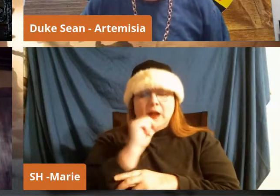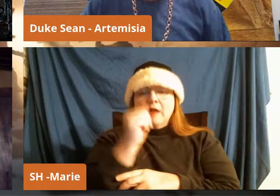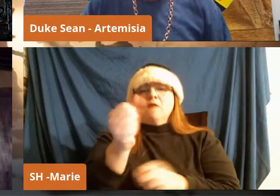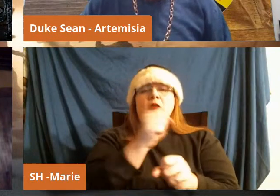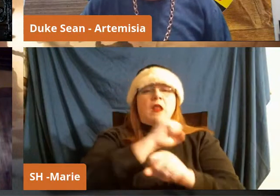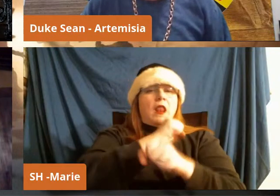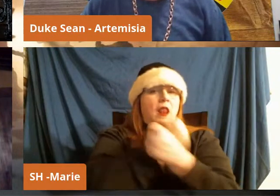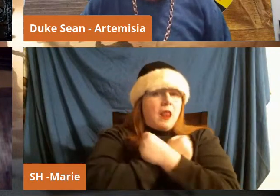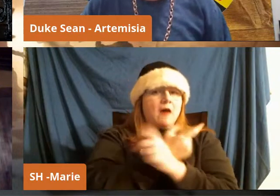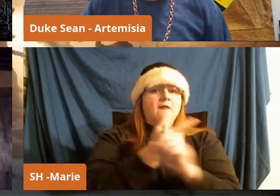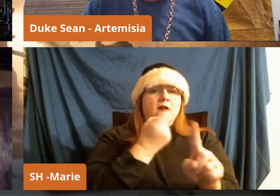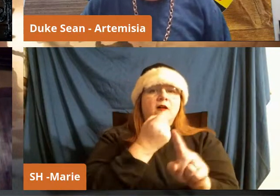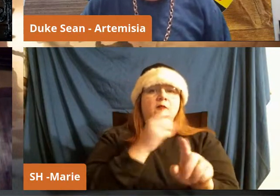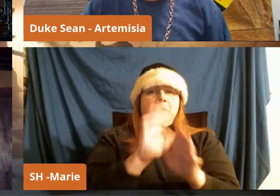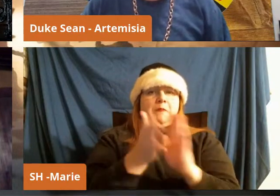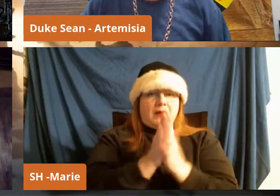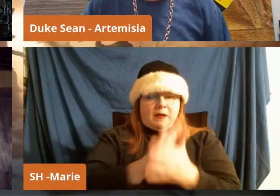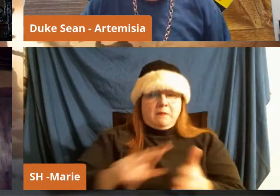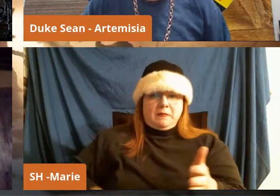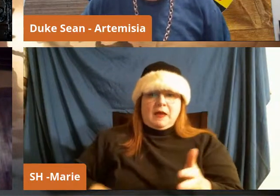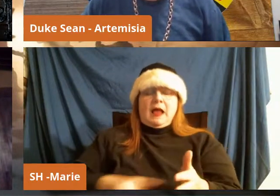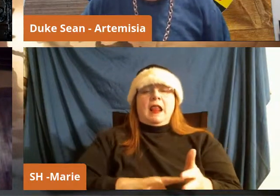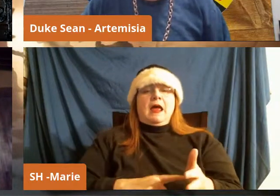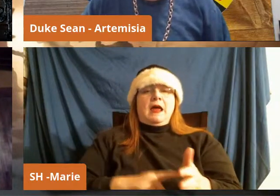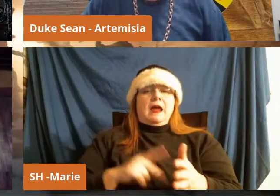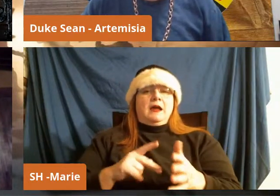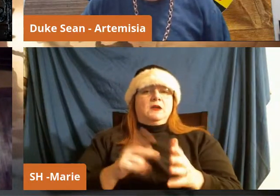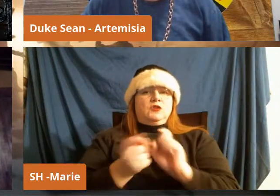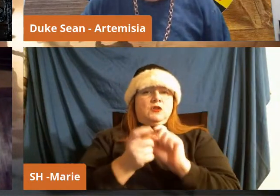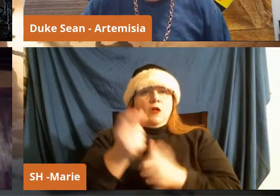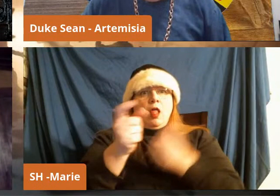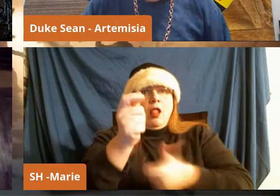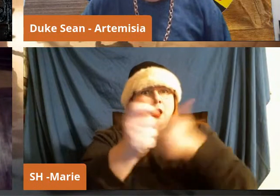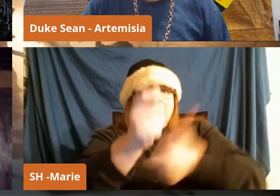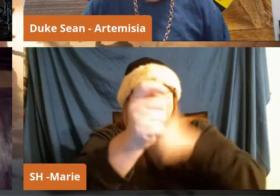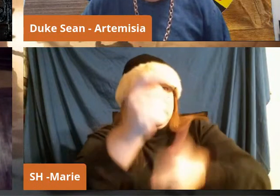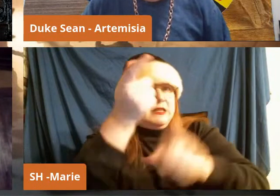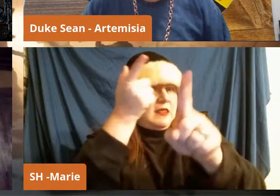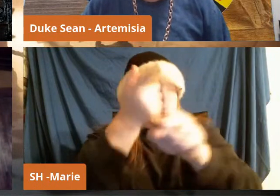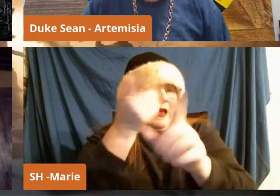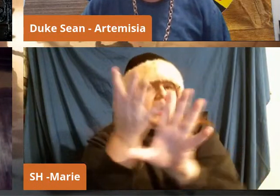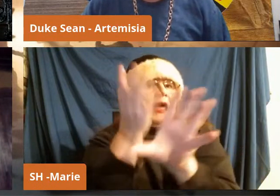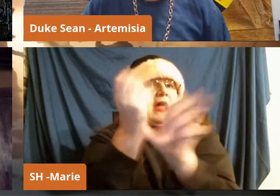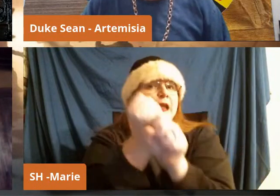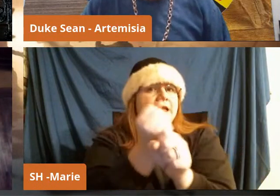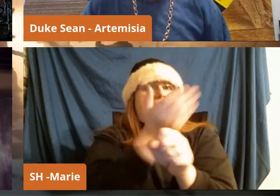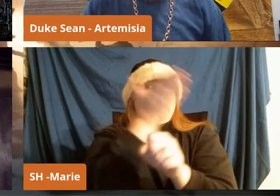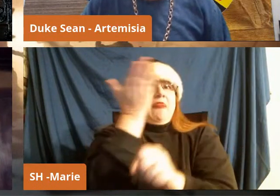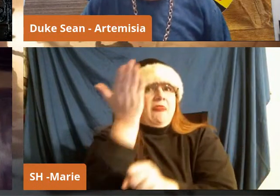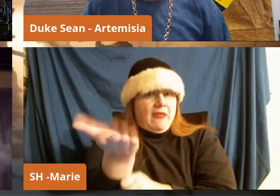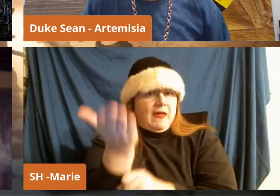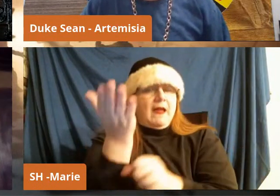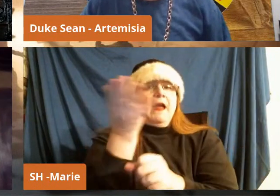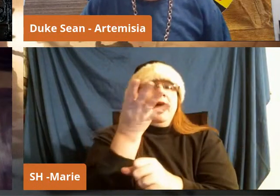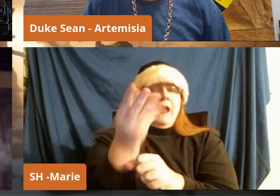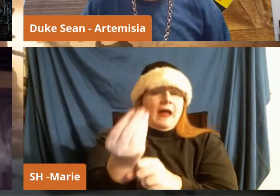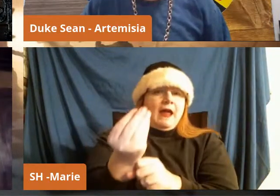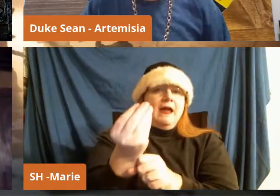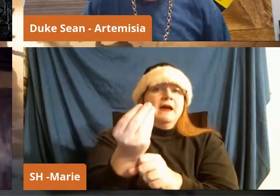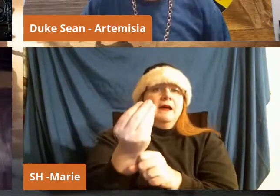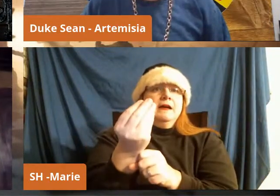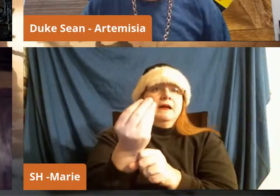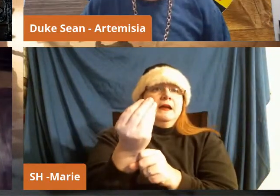of being knightly. We're doing them to chase a thing and to get a thing.